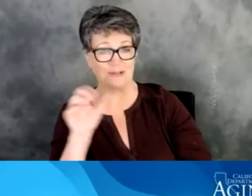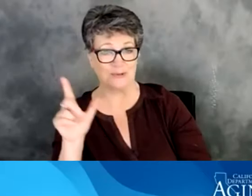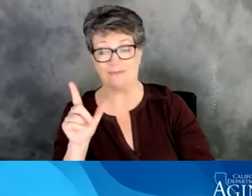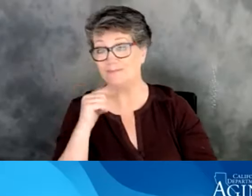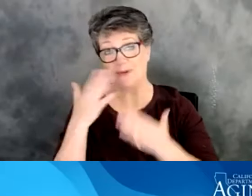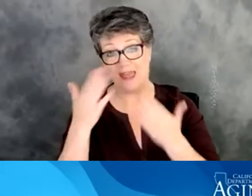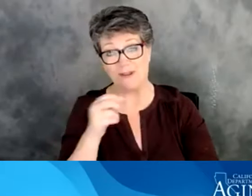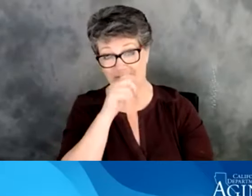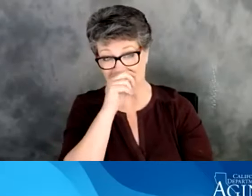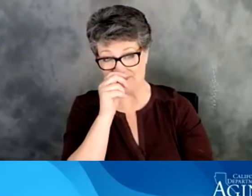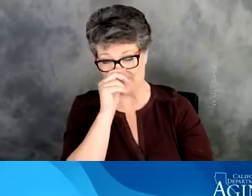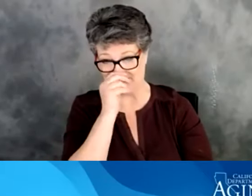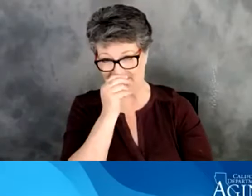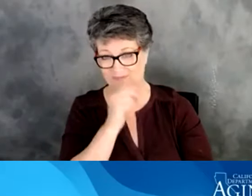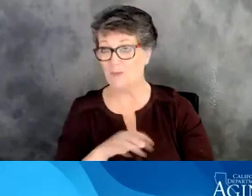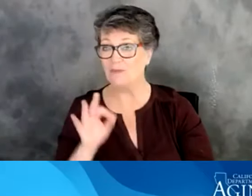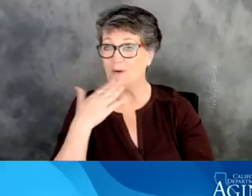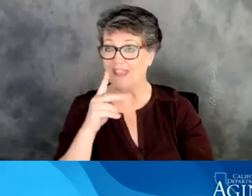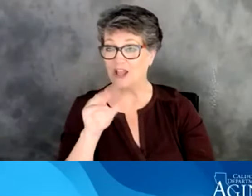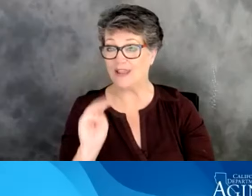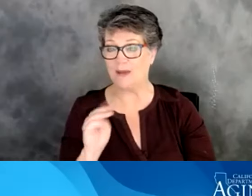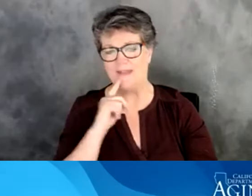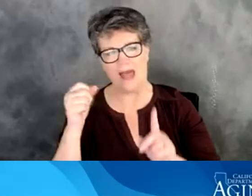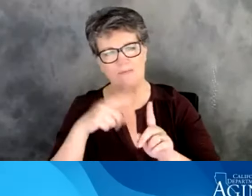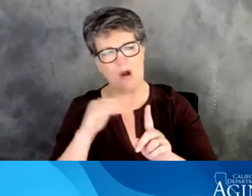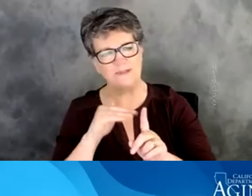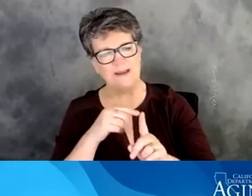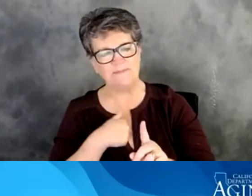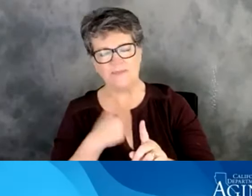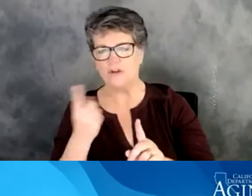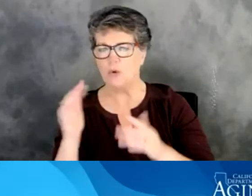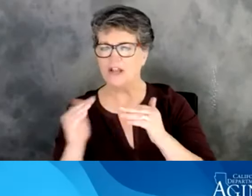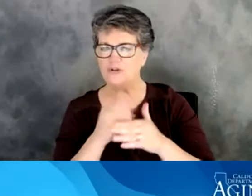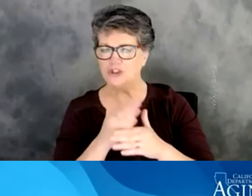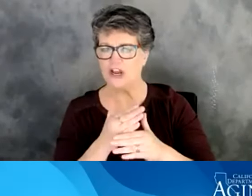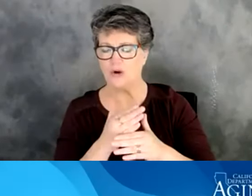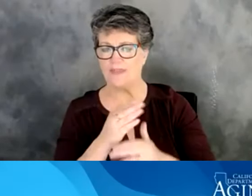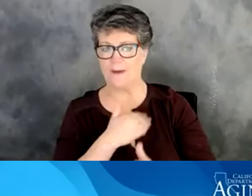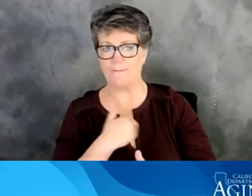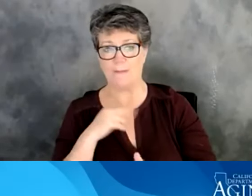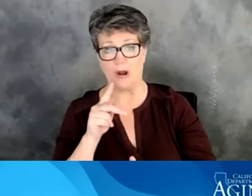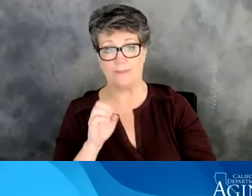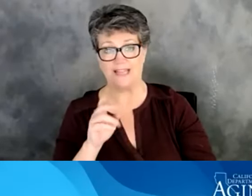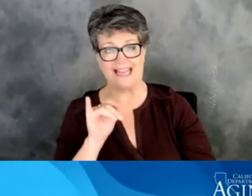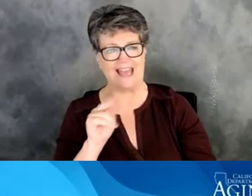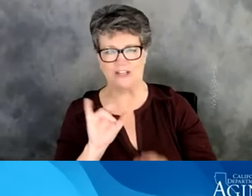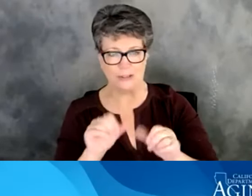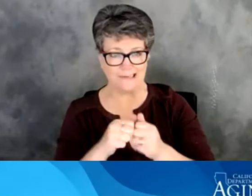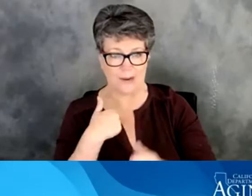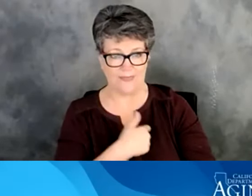you. Well, thank you, Ken. And that prompts me because I also wanted to share in terms of a member update. Kevin couldn't stay with us,